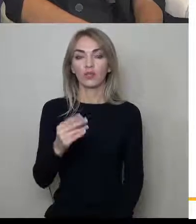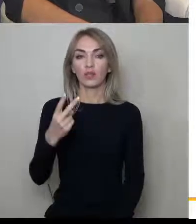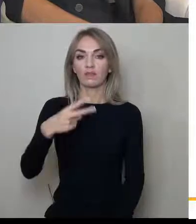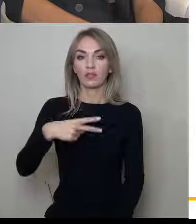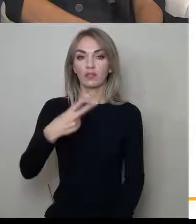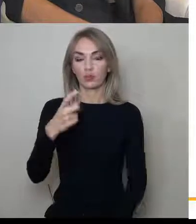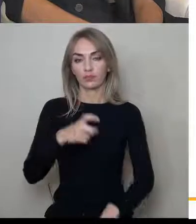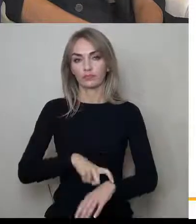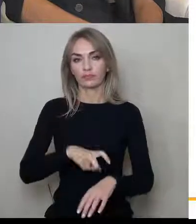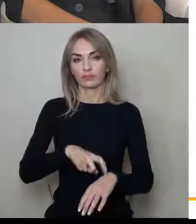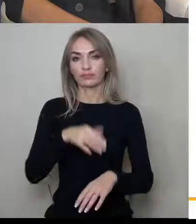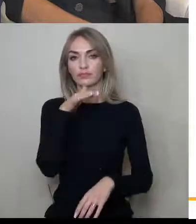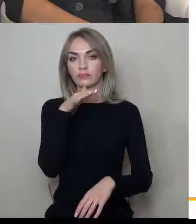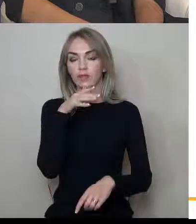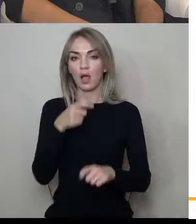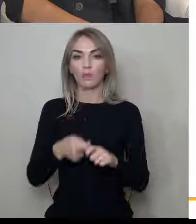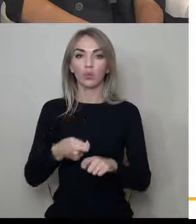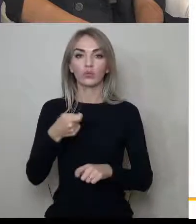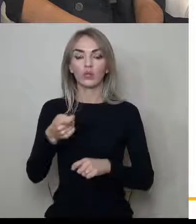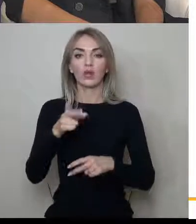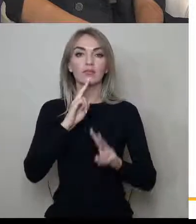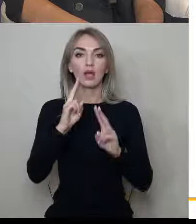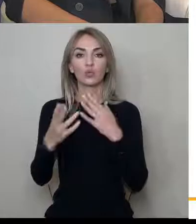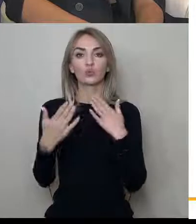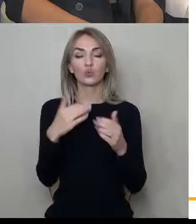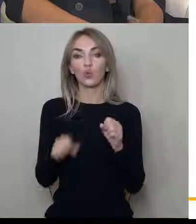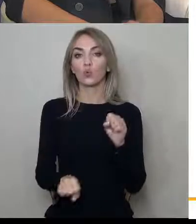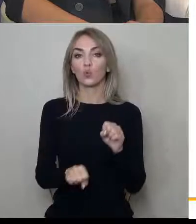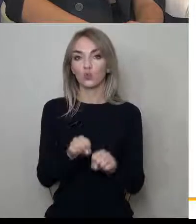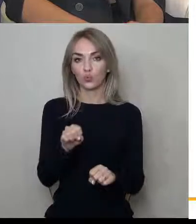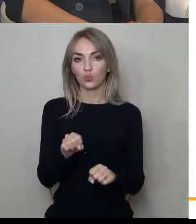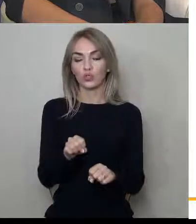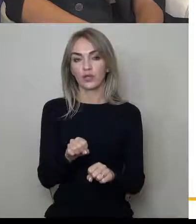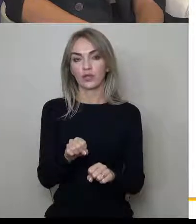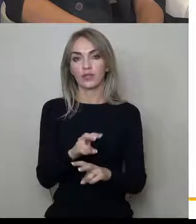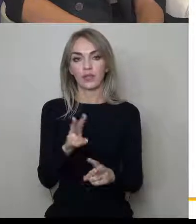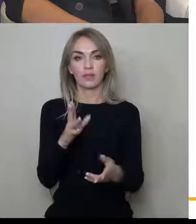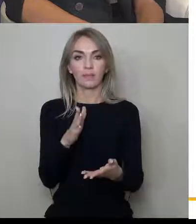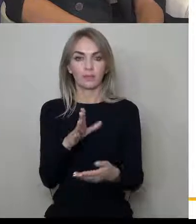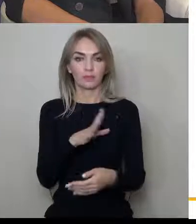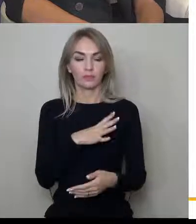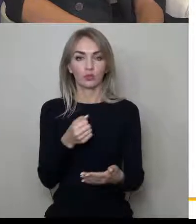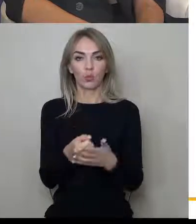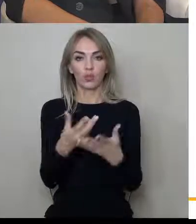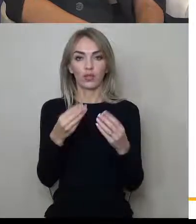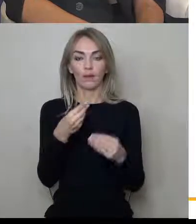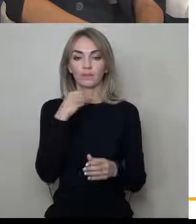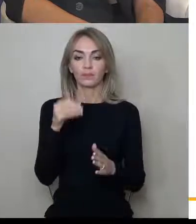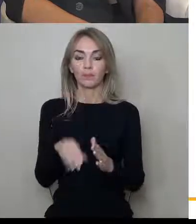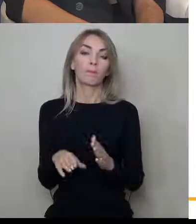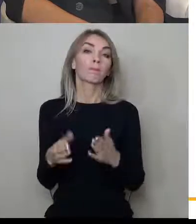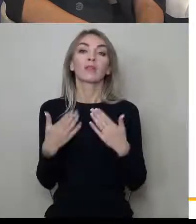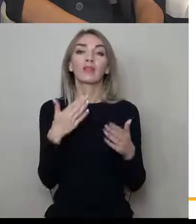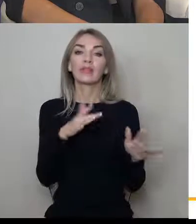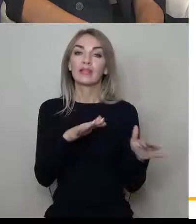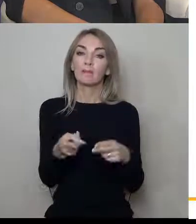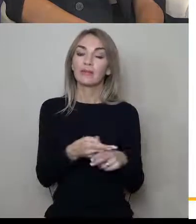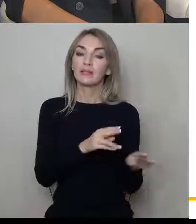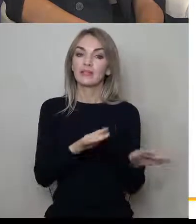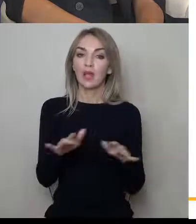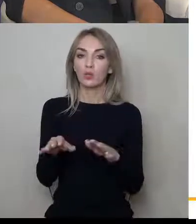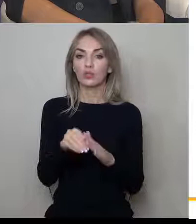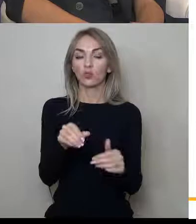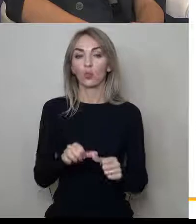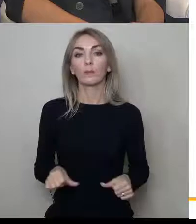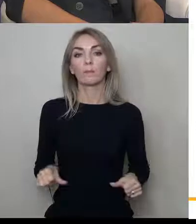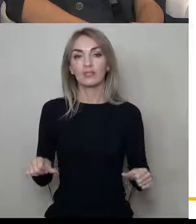before the elections. So that's going to be October 24, 10 p.m. That is going to serve as the deadline to submit